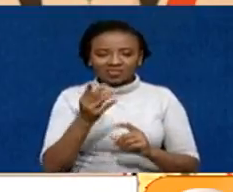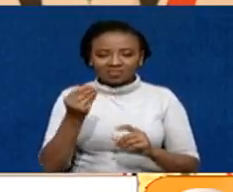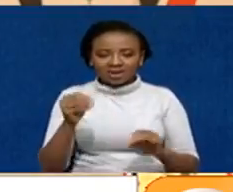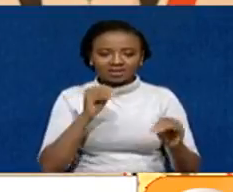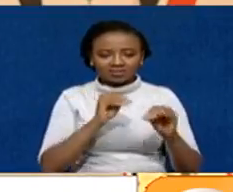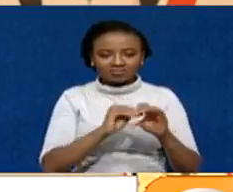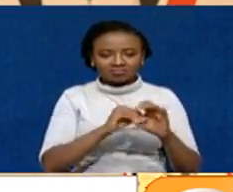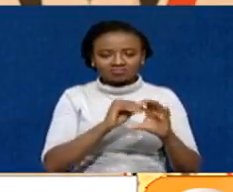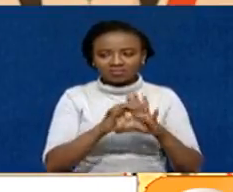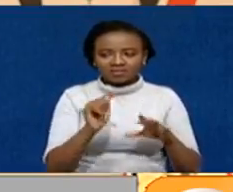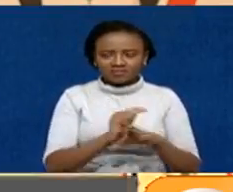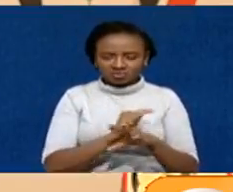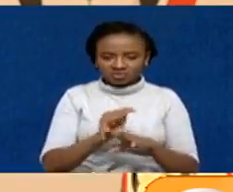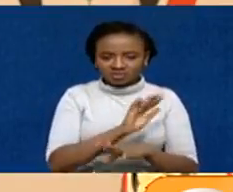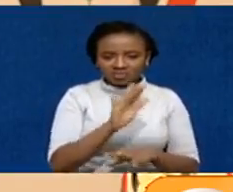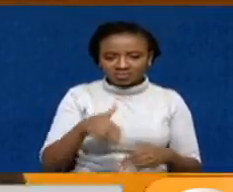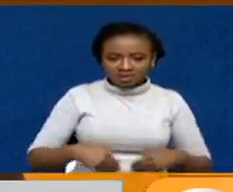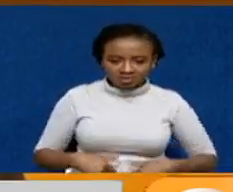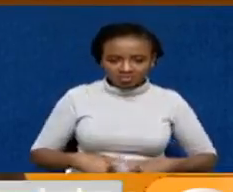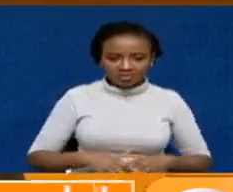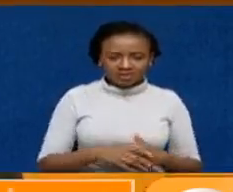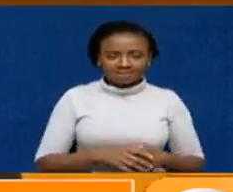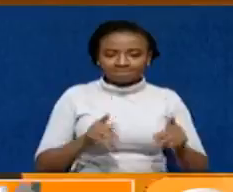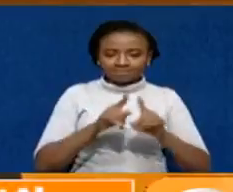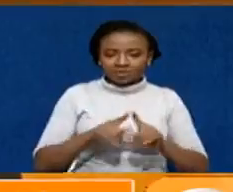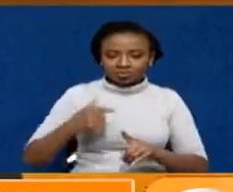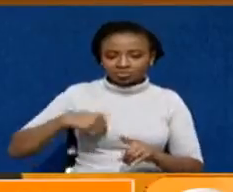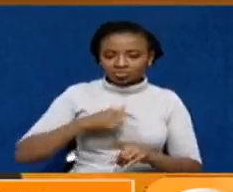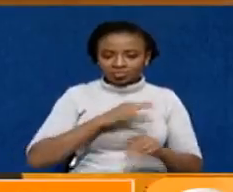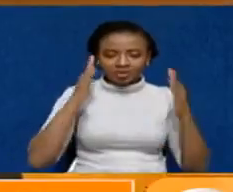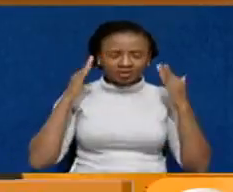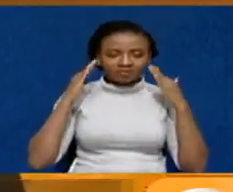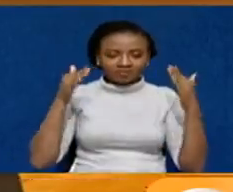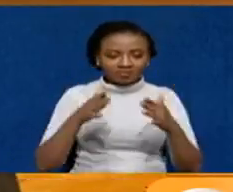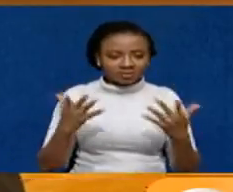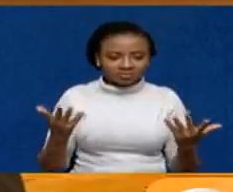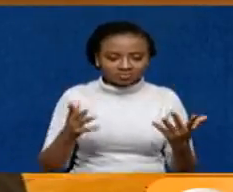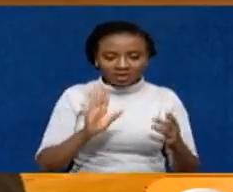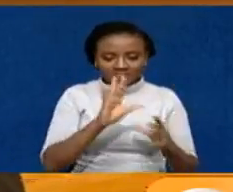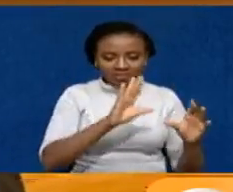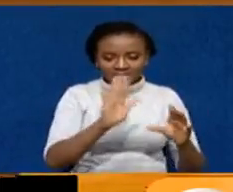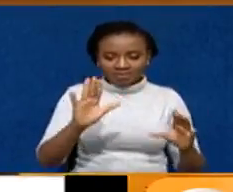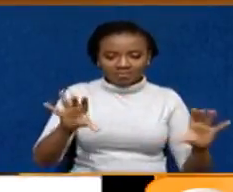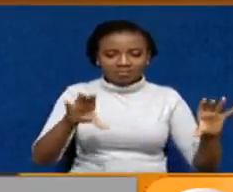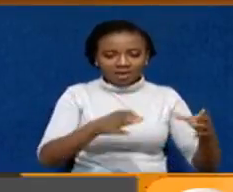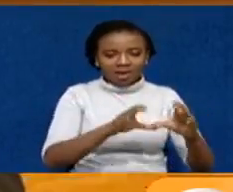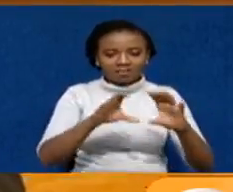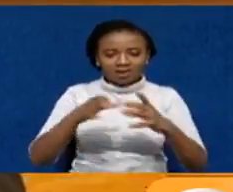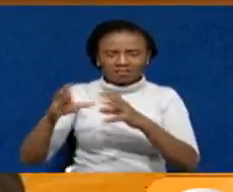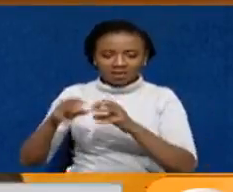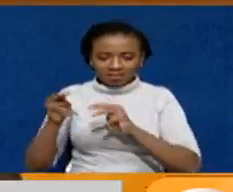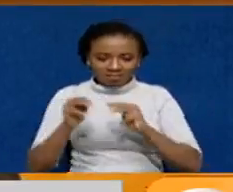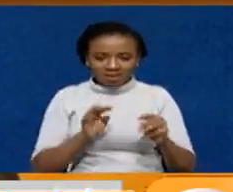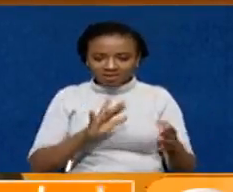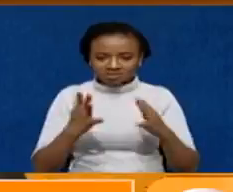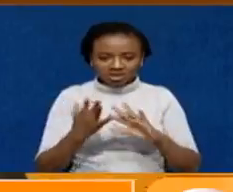youth training and development facilities here. Our main focus is now to the club management. You know, the clubs have basically